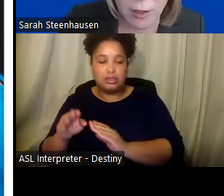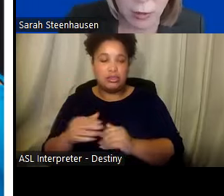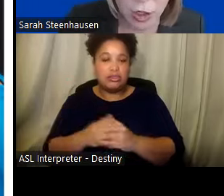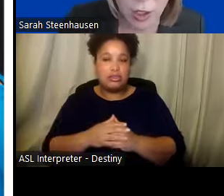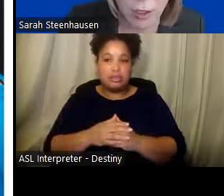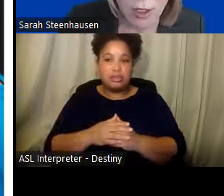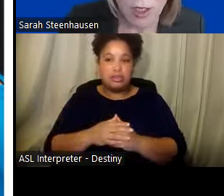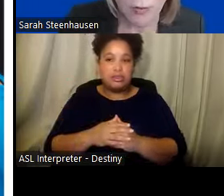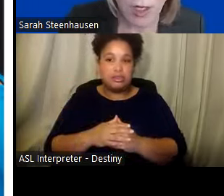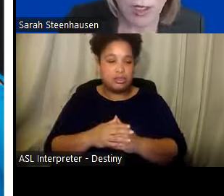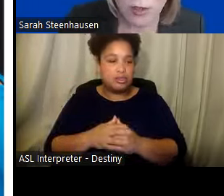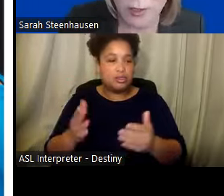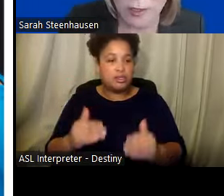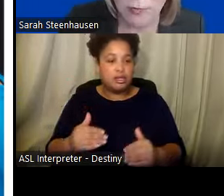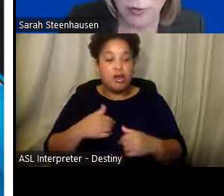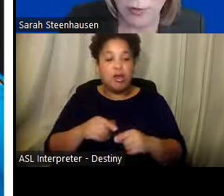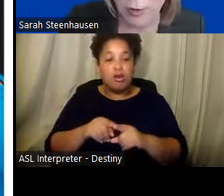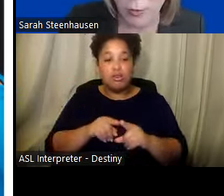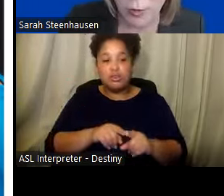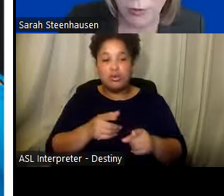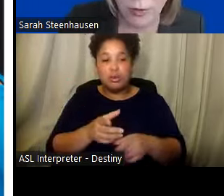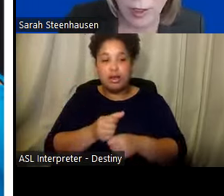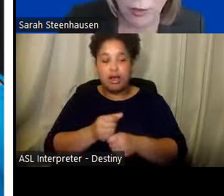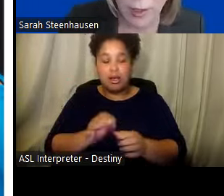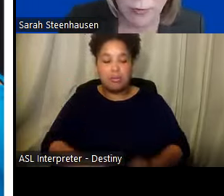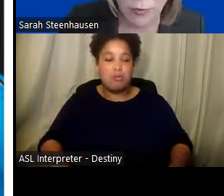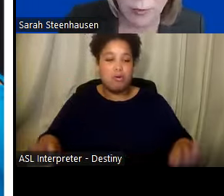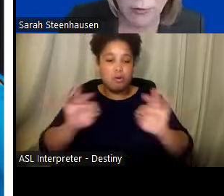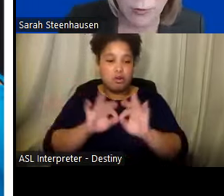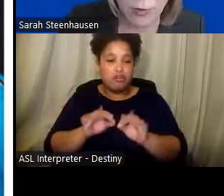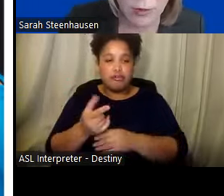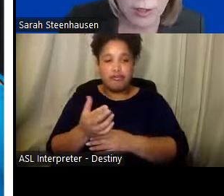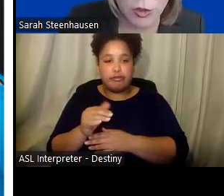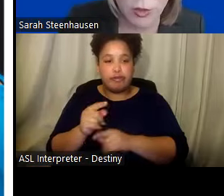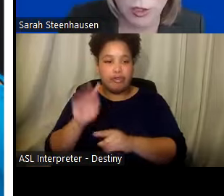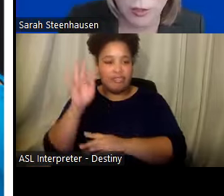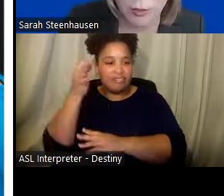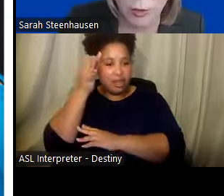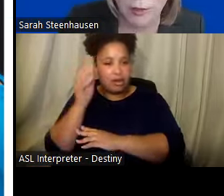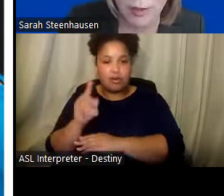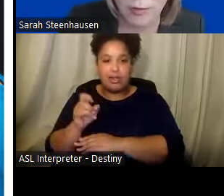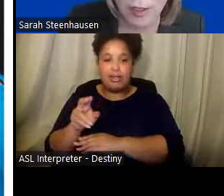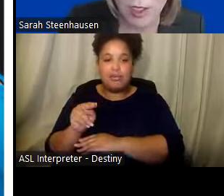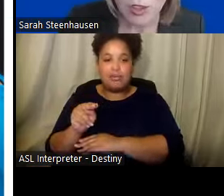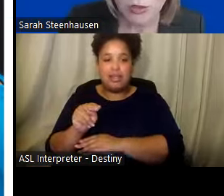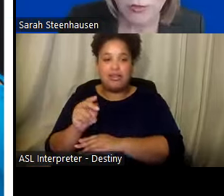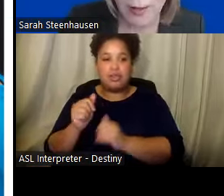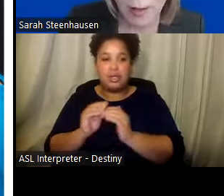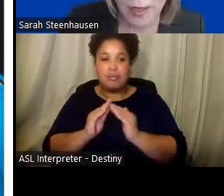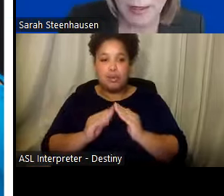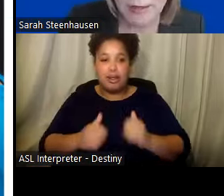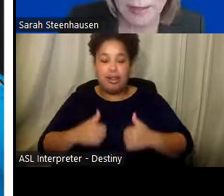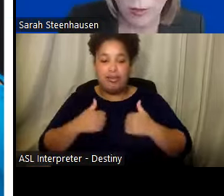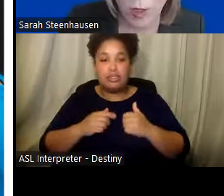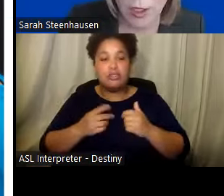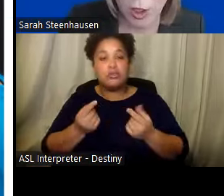9 emerging. And we also received a very important grant from the Federal Administration and Community Living to develop